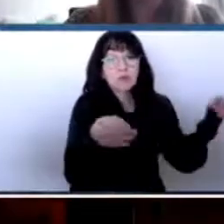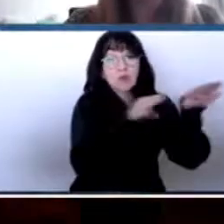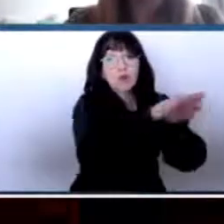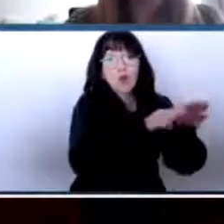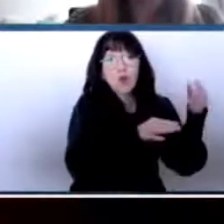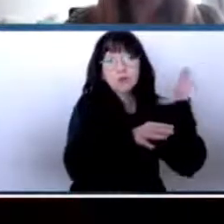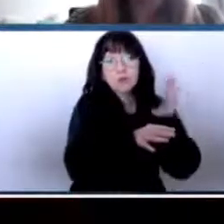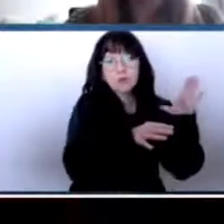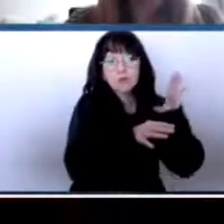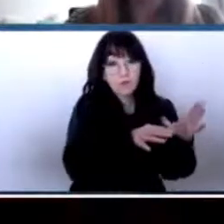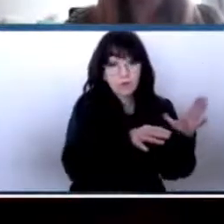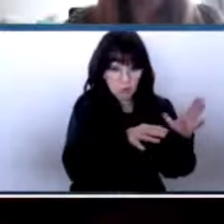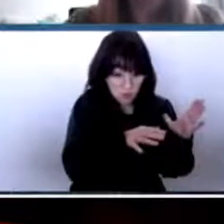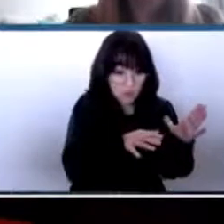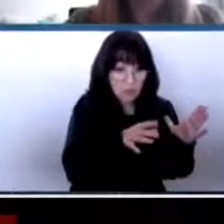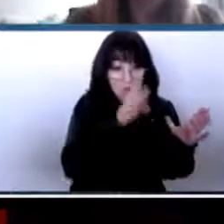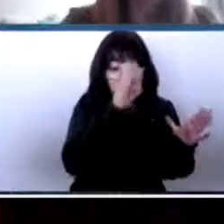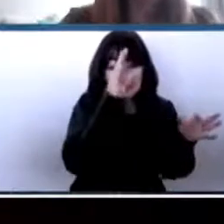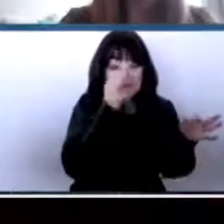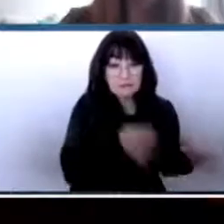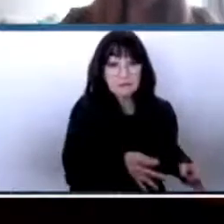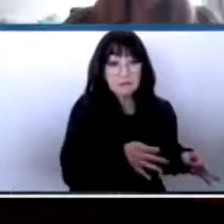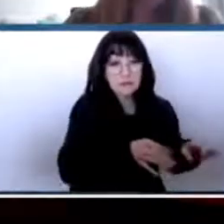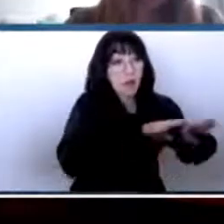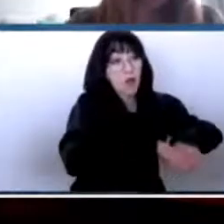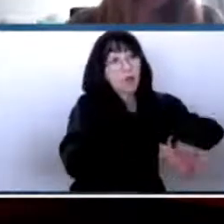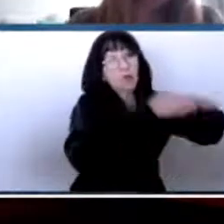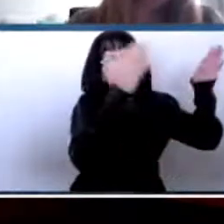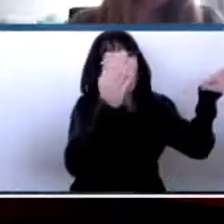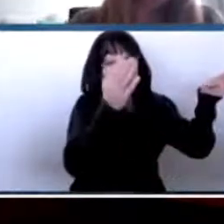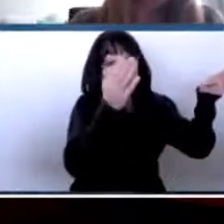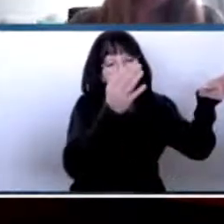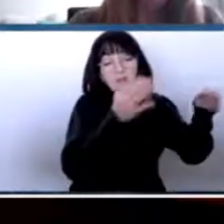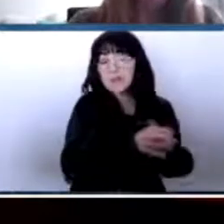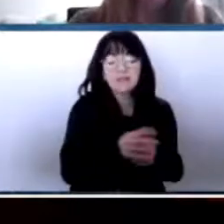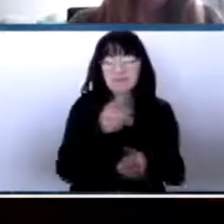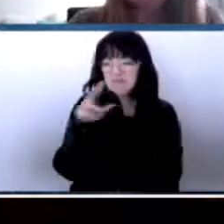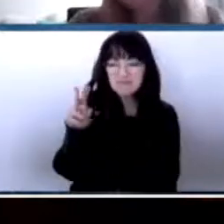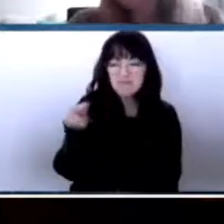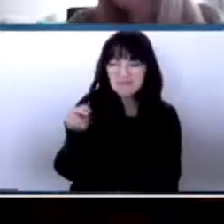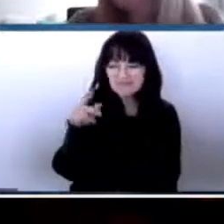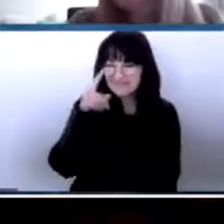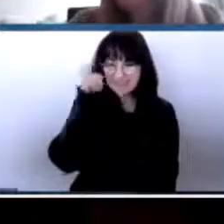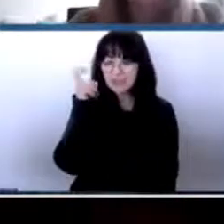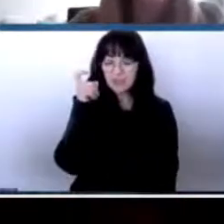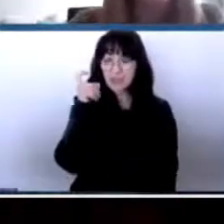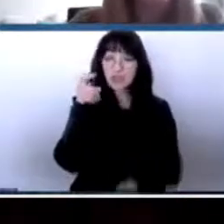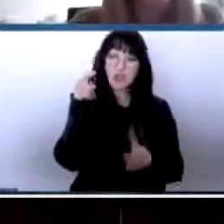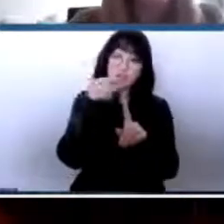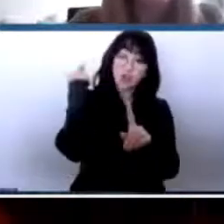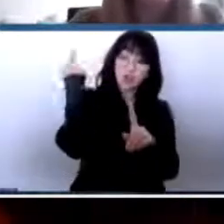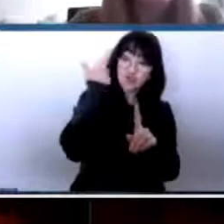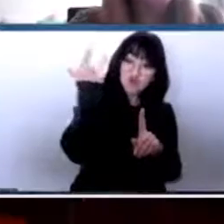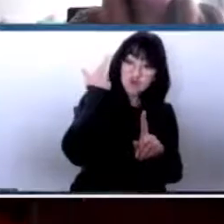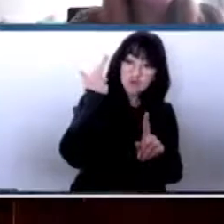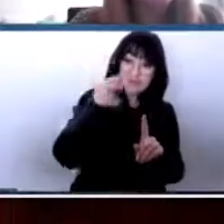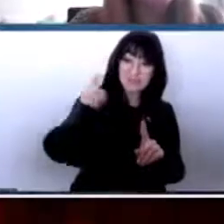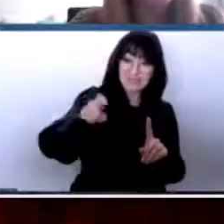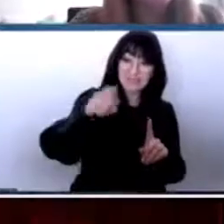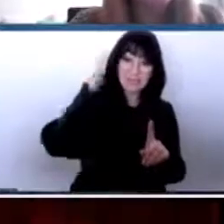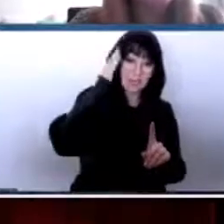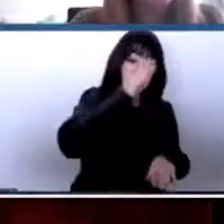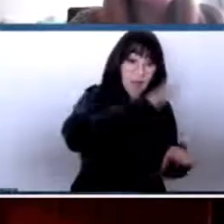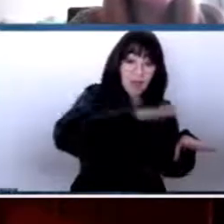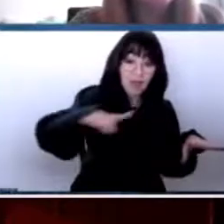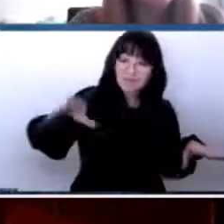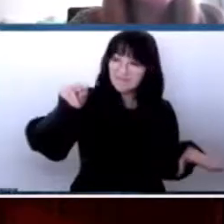questions, that it's not really a facilities problem, it's a staffing problem. AJ? No, and I think that's the answer. And I think we